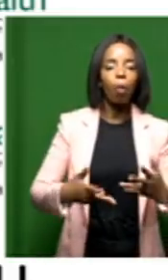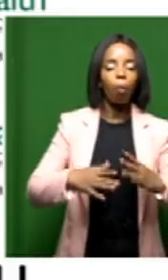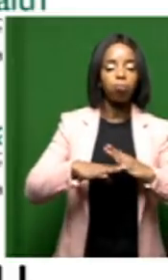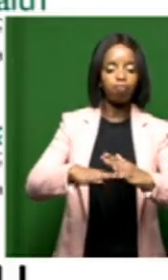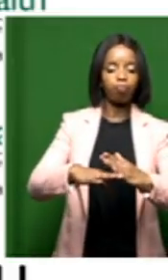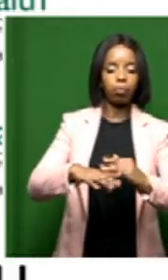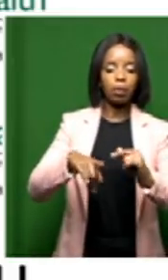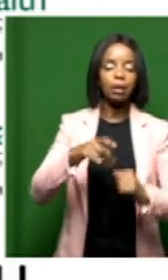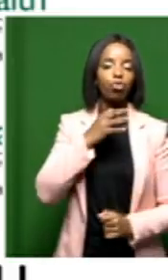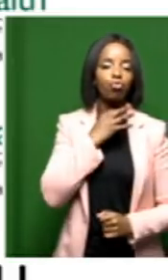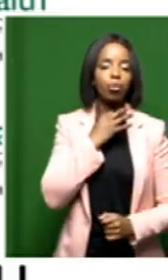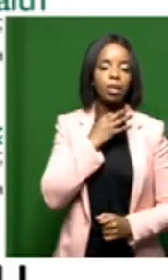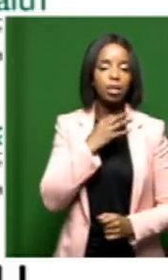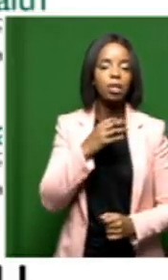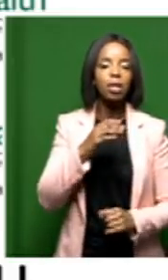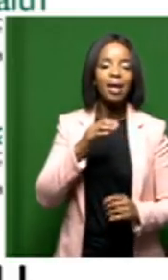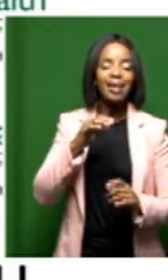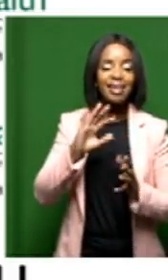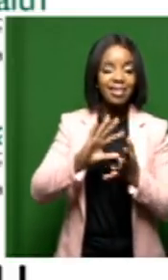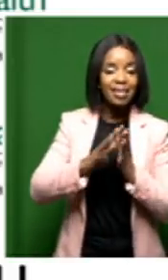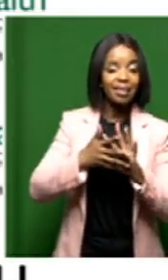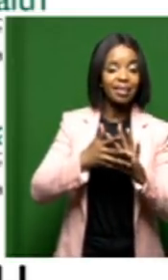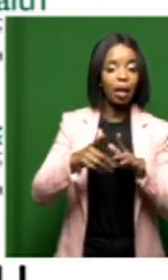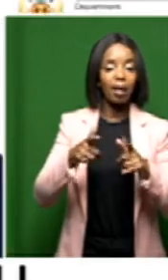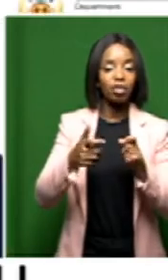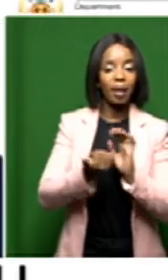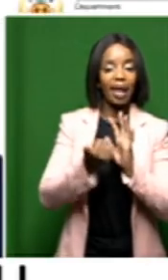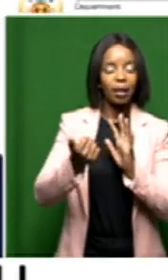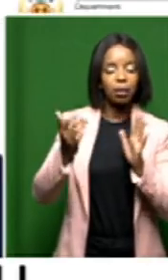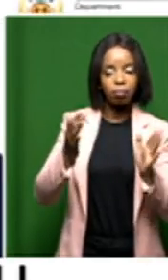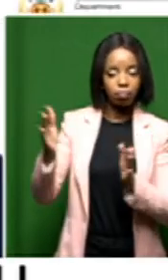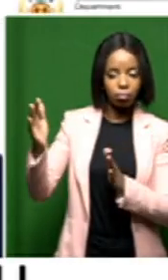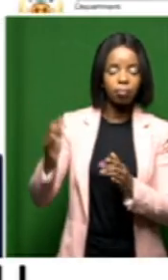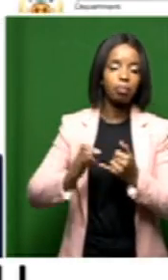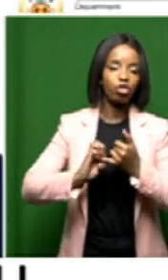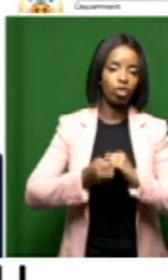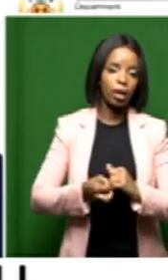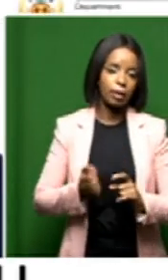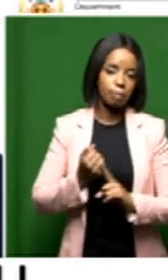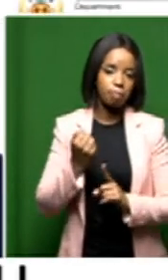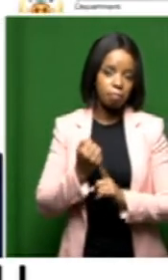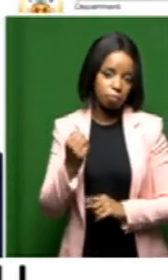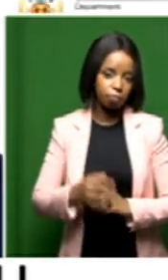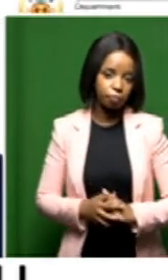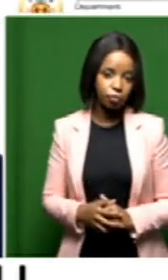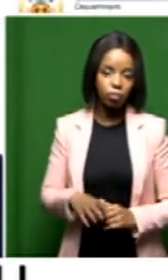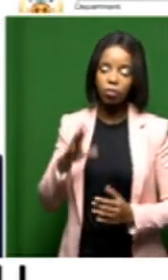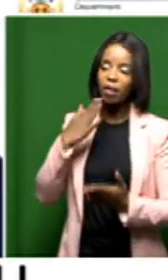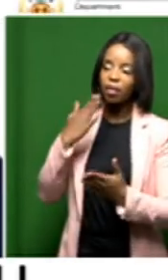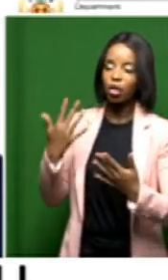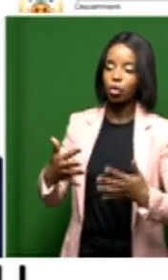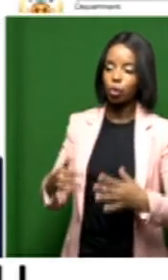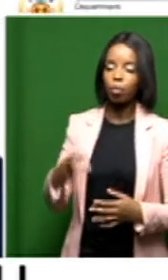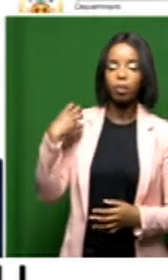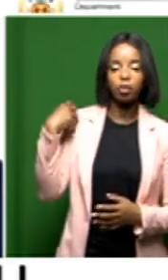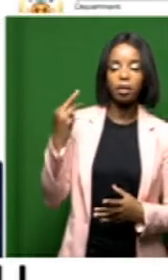risks without using the Disaster Management Act. Minister, a pleasure speaking to you. Thank you very, very much for joining us. That was our Health Minister, Dr.